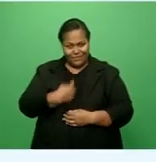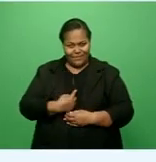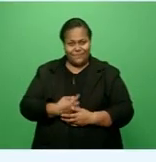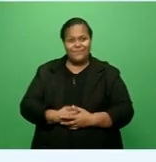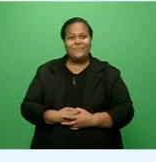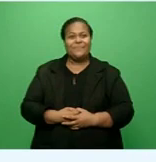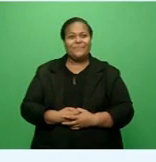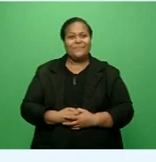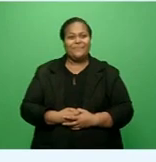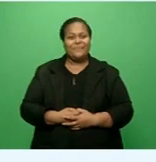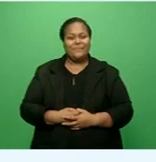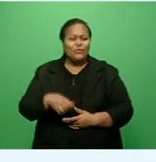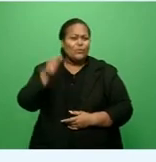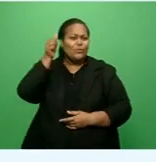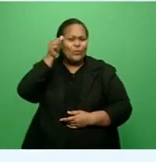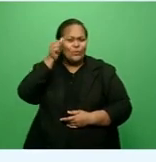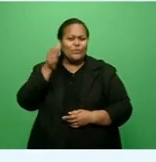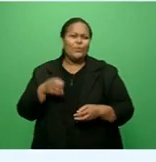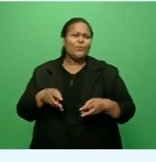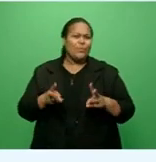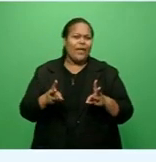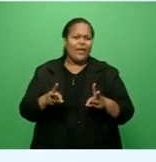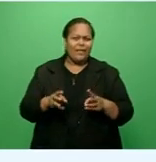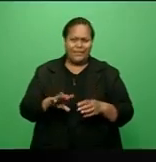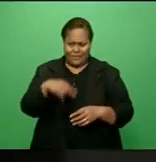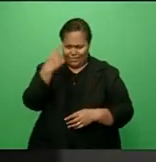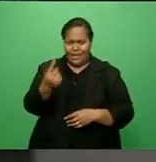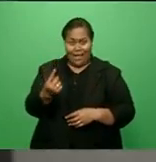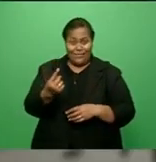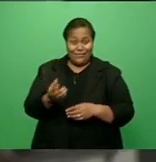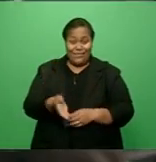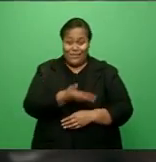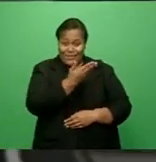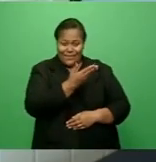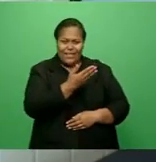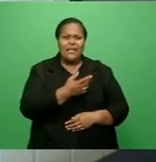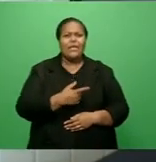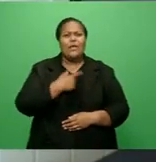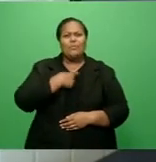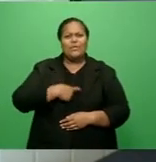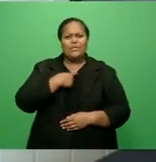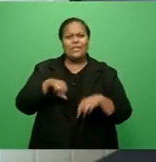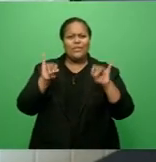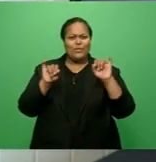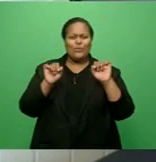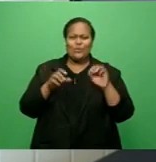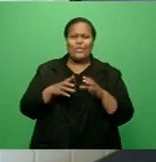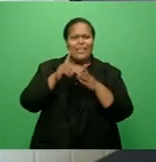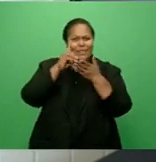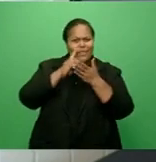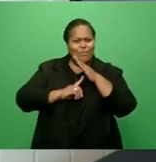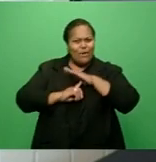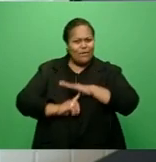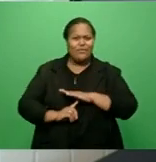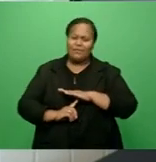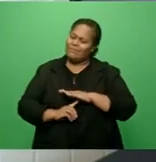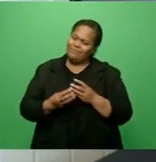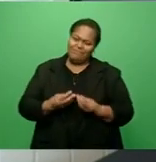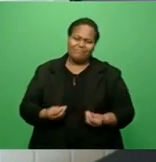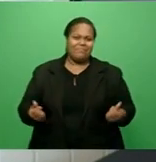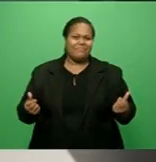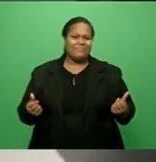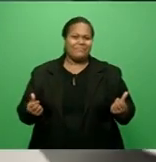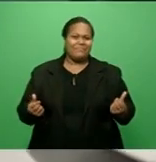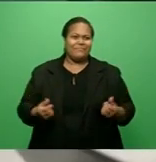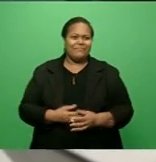Nalawa says it's also a way of helping him deal with depression and personal issues. Basically, I had a sort of